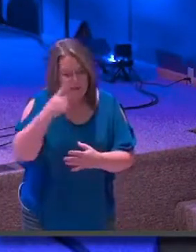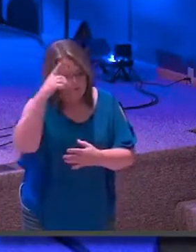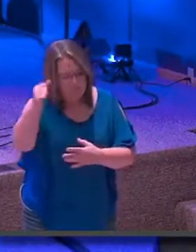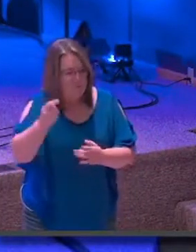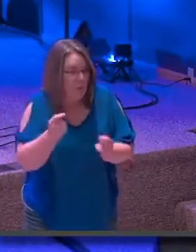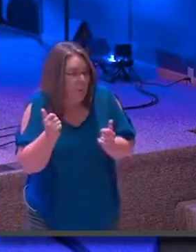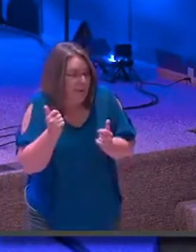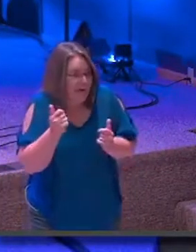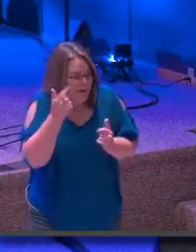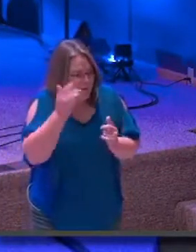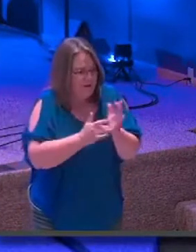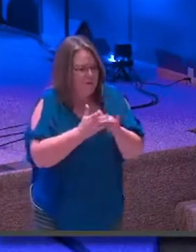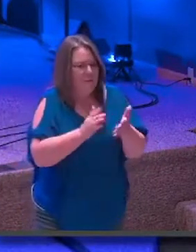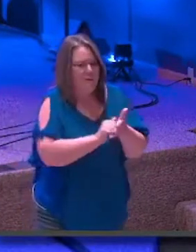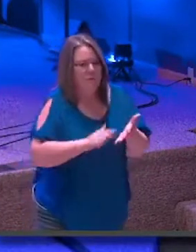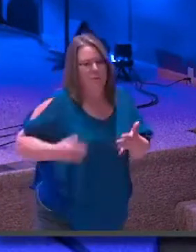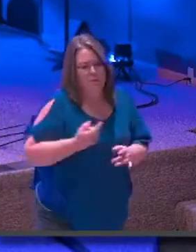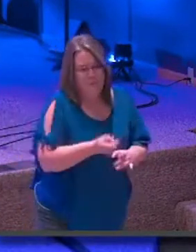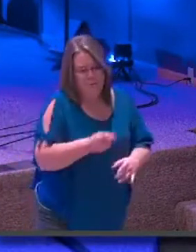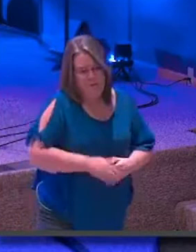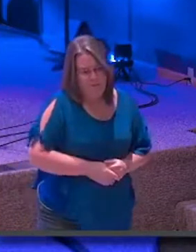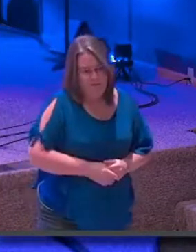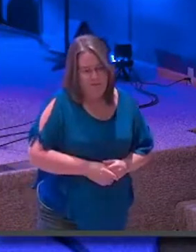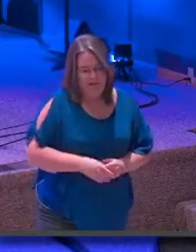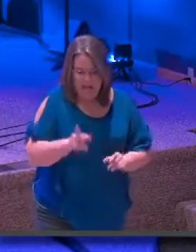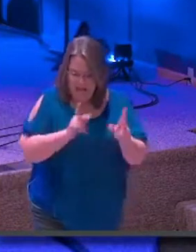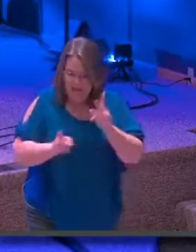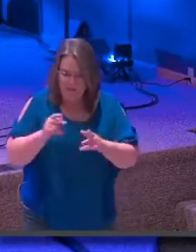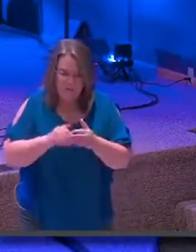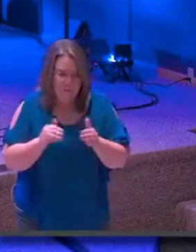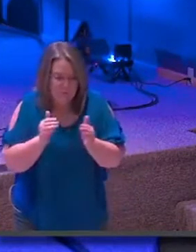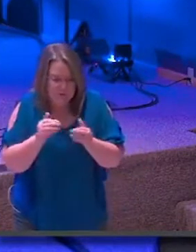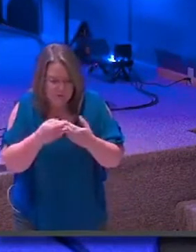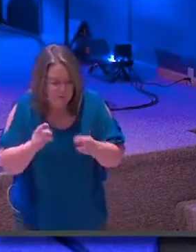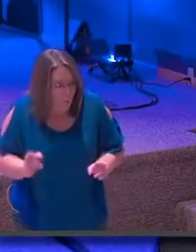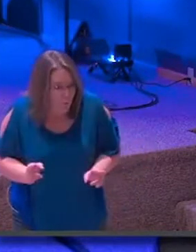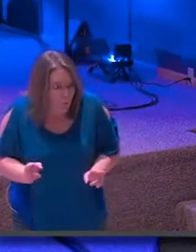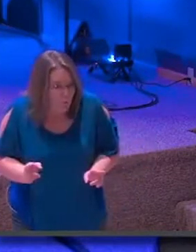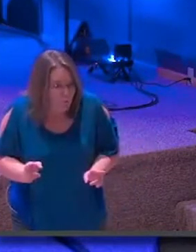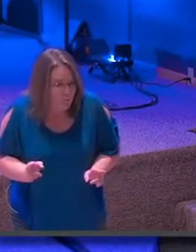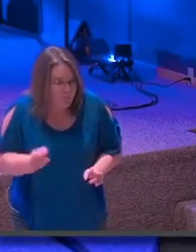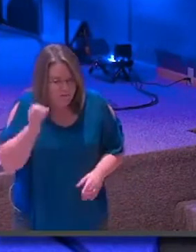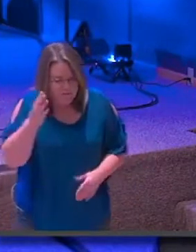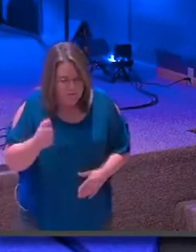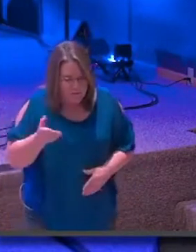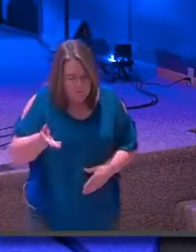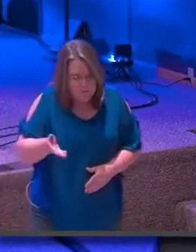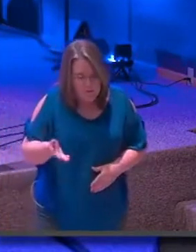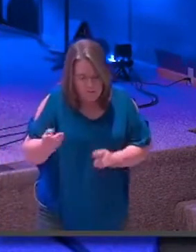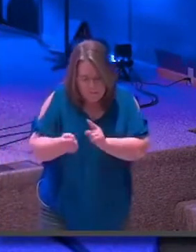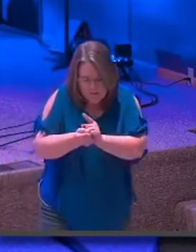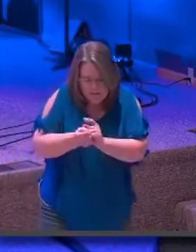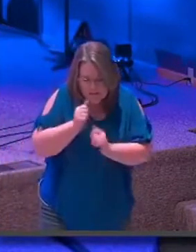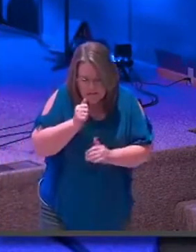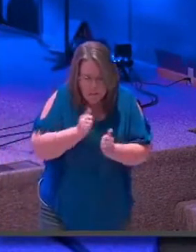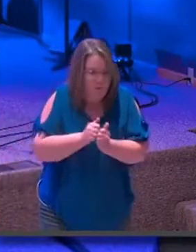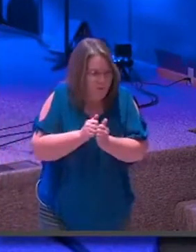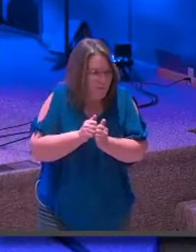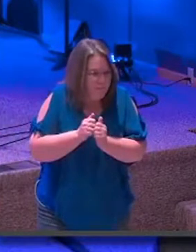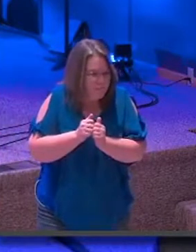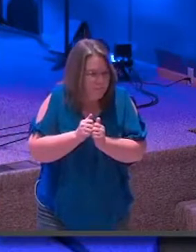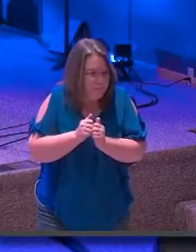Bibles get taken away. And just the people in a small room, the pastor who was there meeting in secret with them was